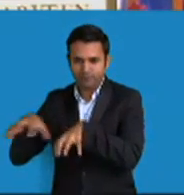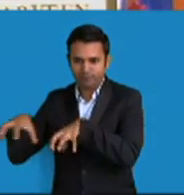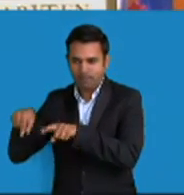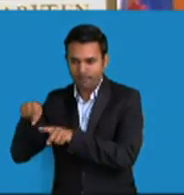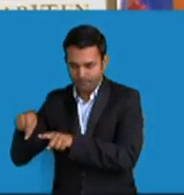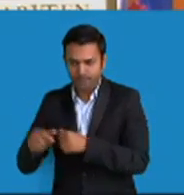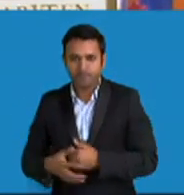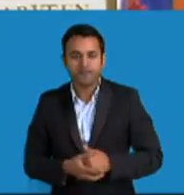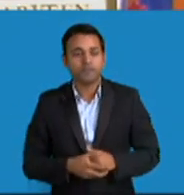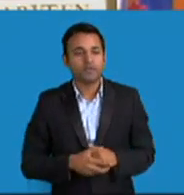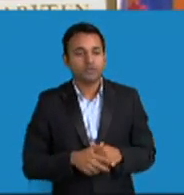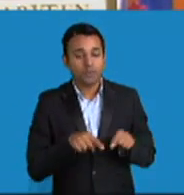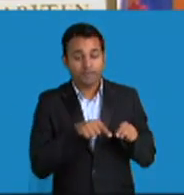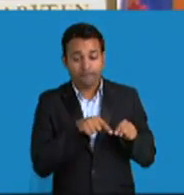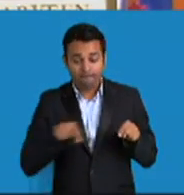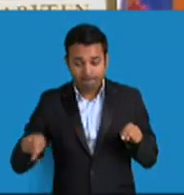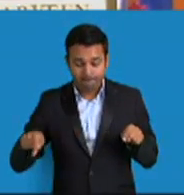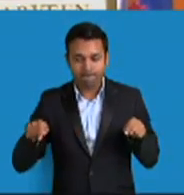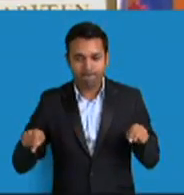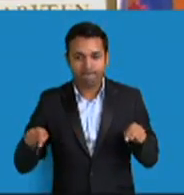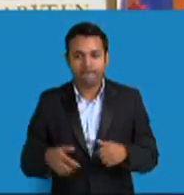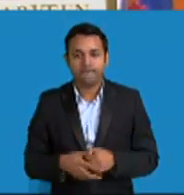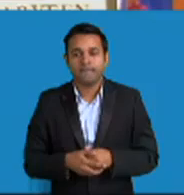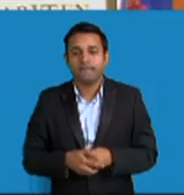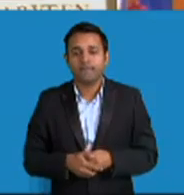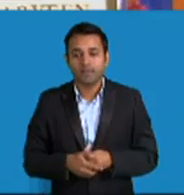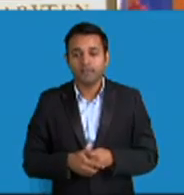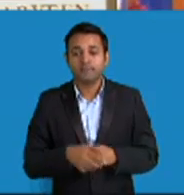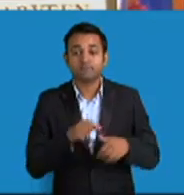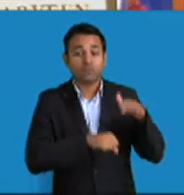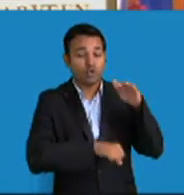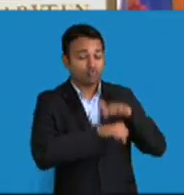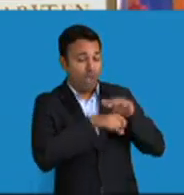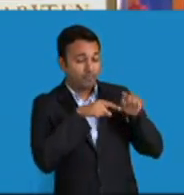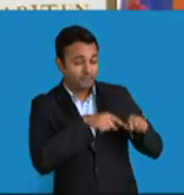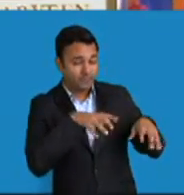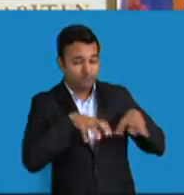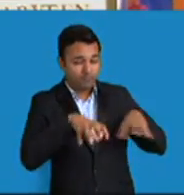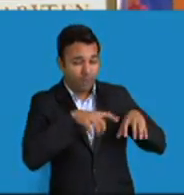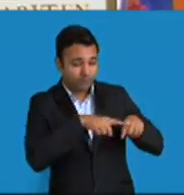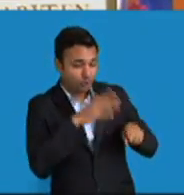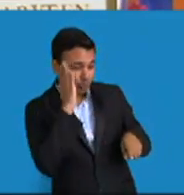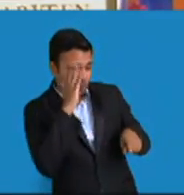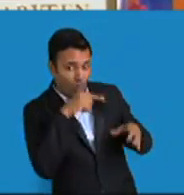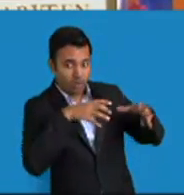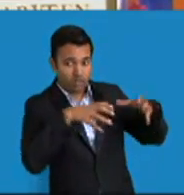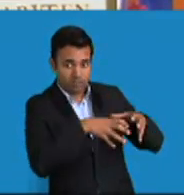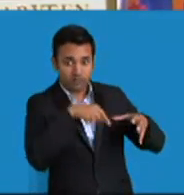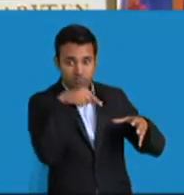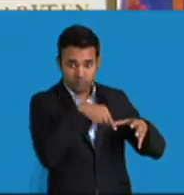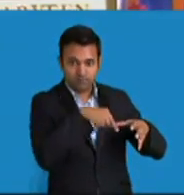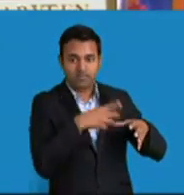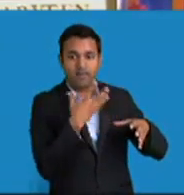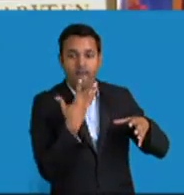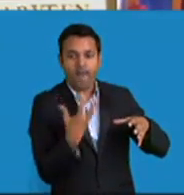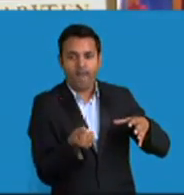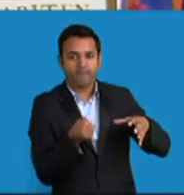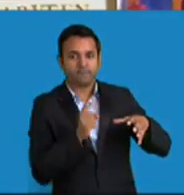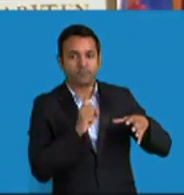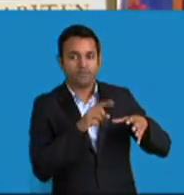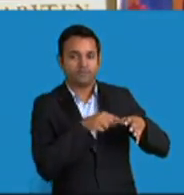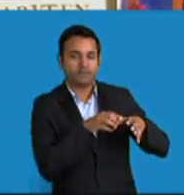Madam Speaker, in the top performing schools, there are categories based on the size of